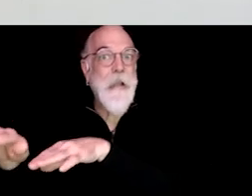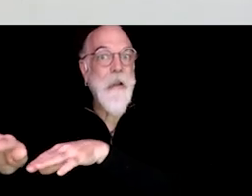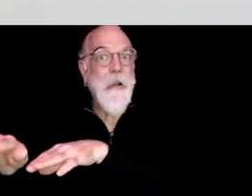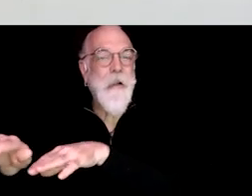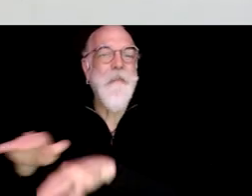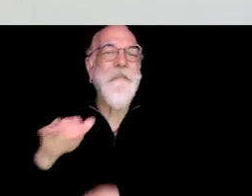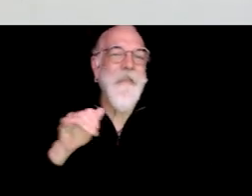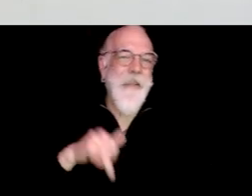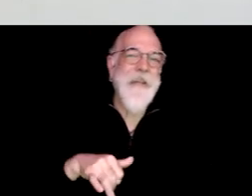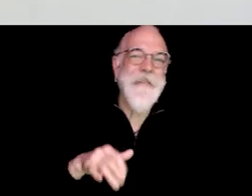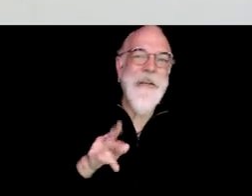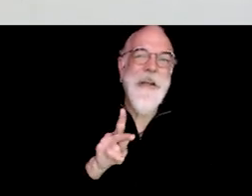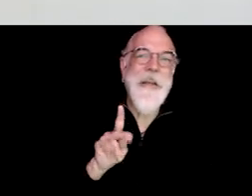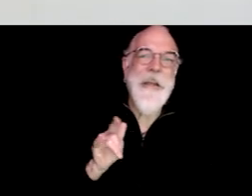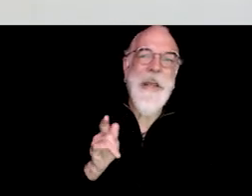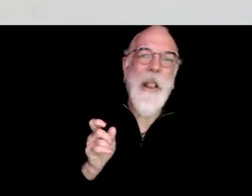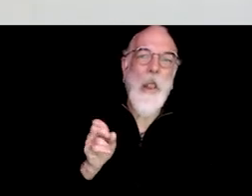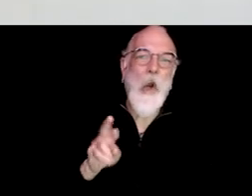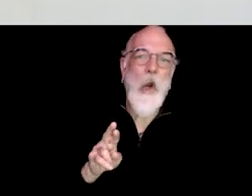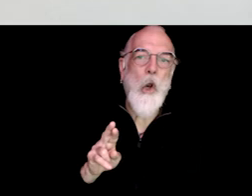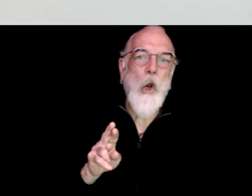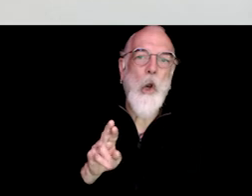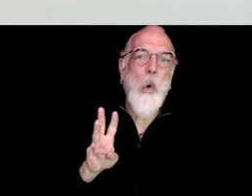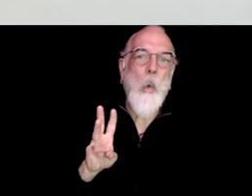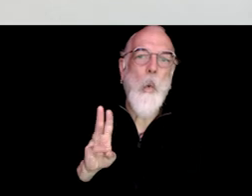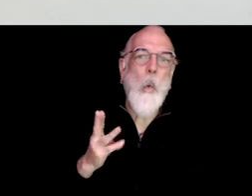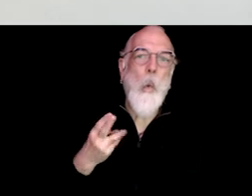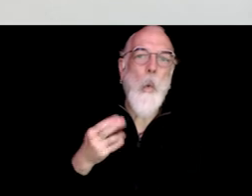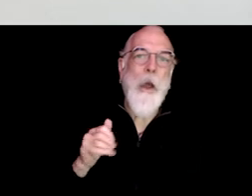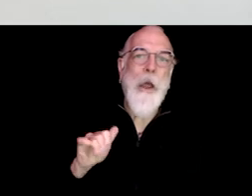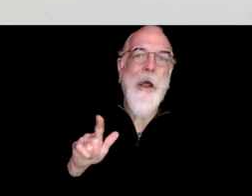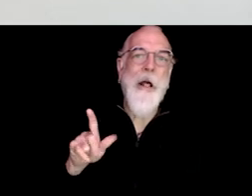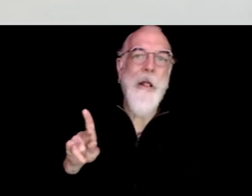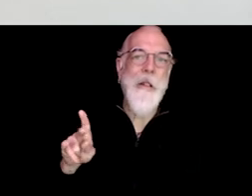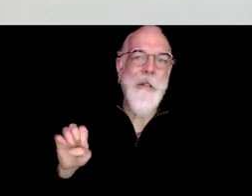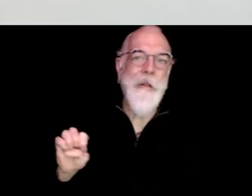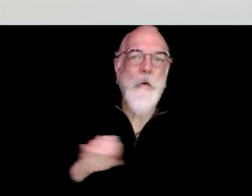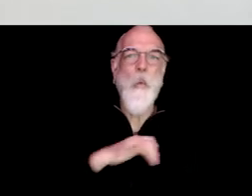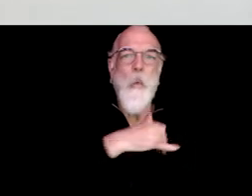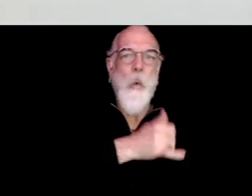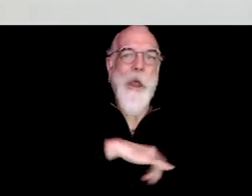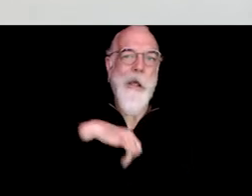I just really love this chapter and that you talk about